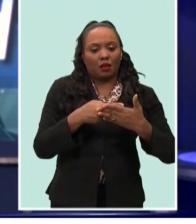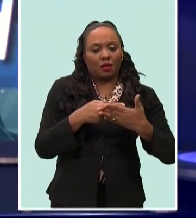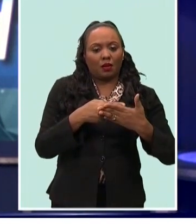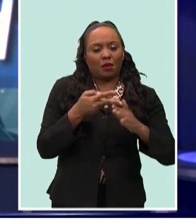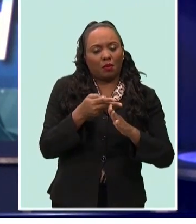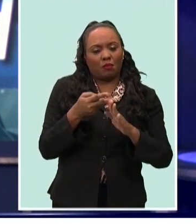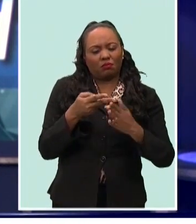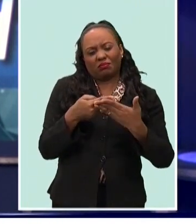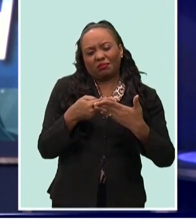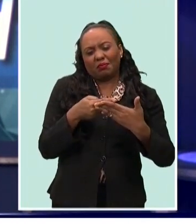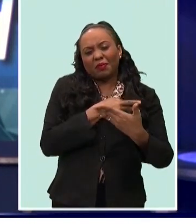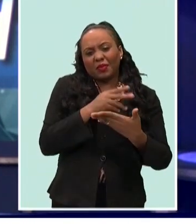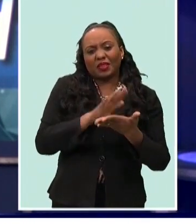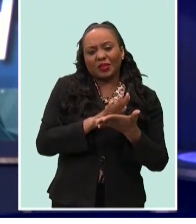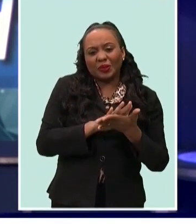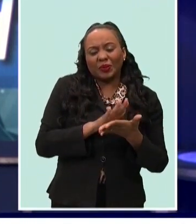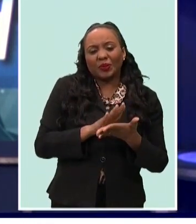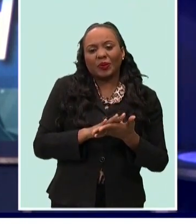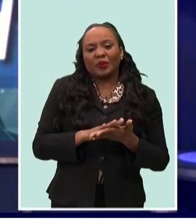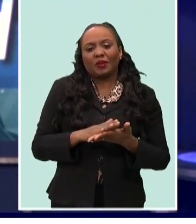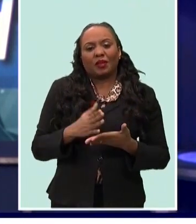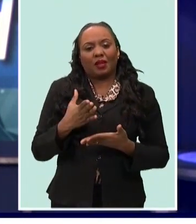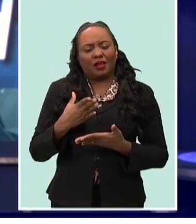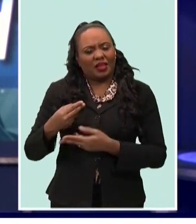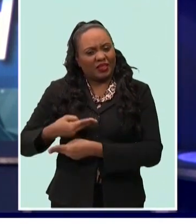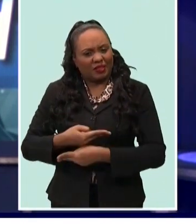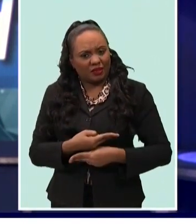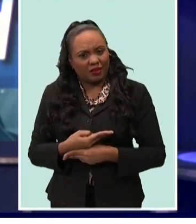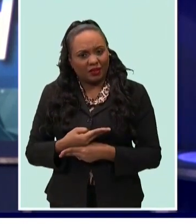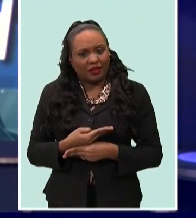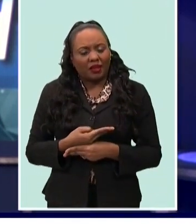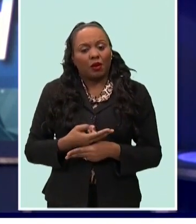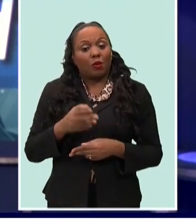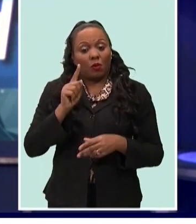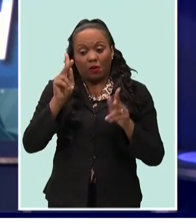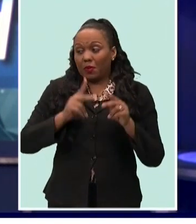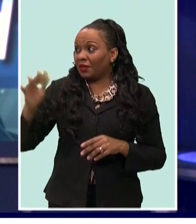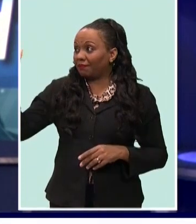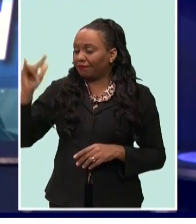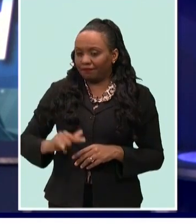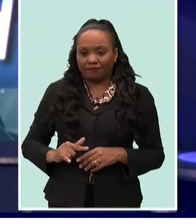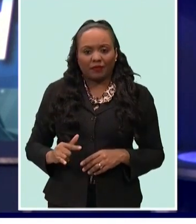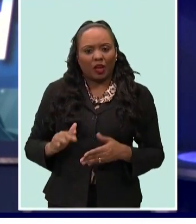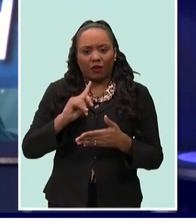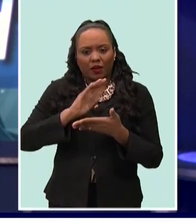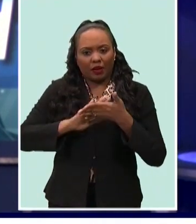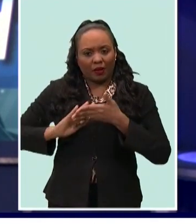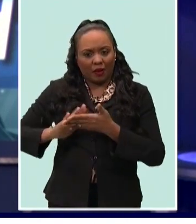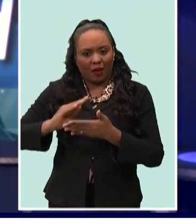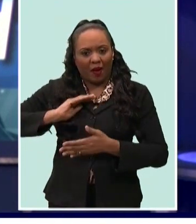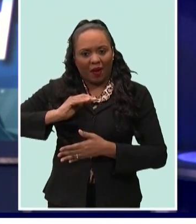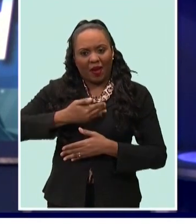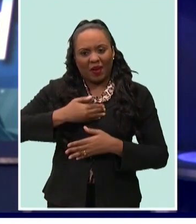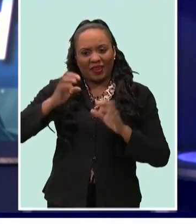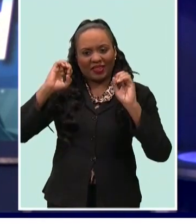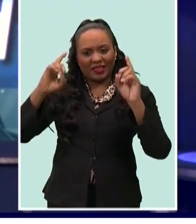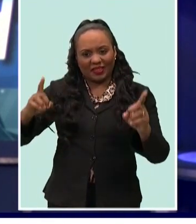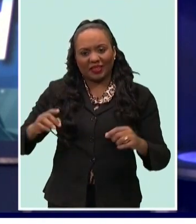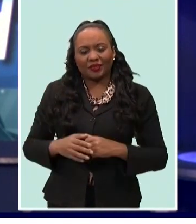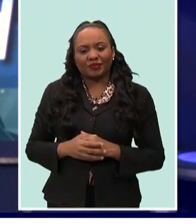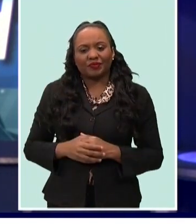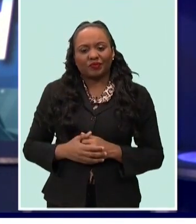has been lauded by a senior New York justice official. Visiting Justice of the Appellate Court of the State of New York, Second Department, Sylvia